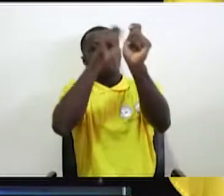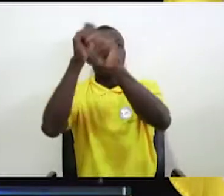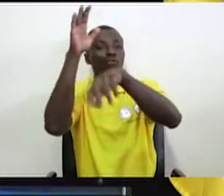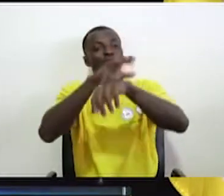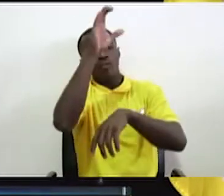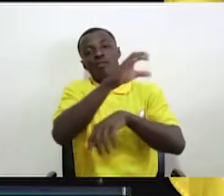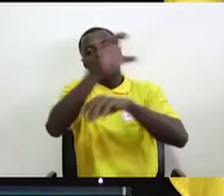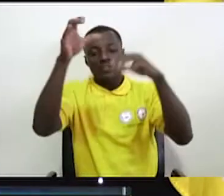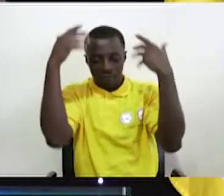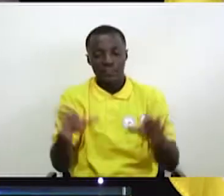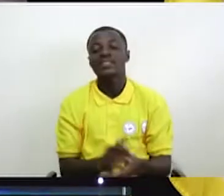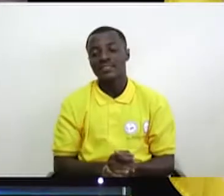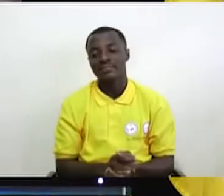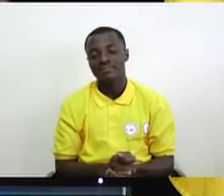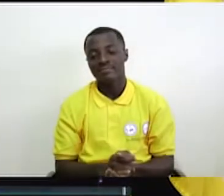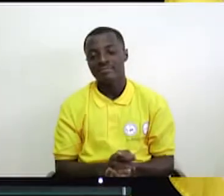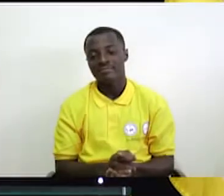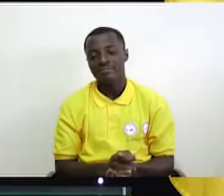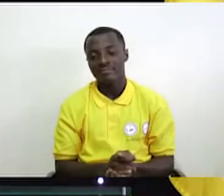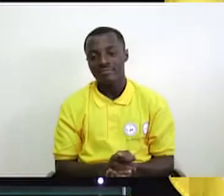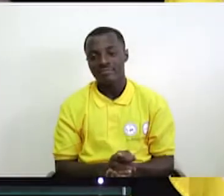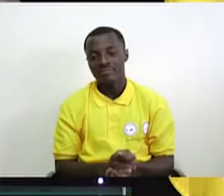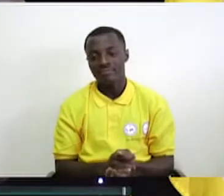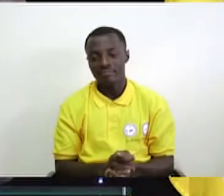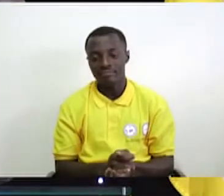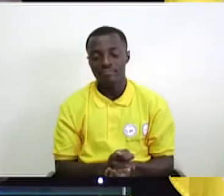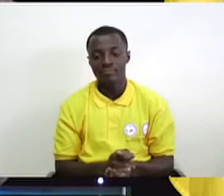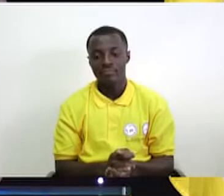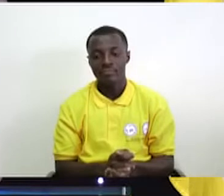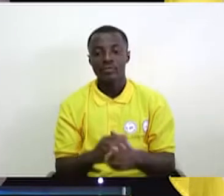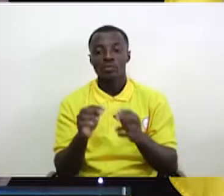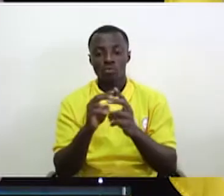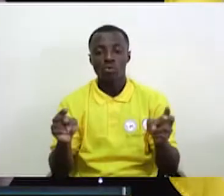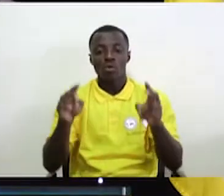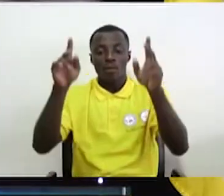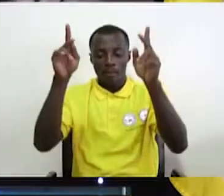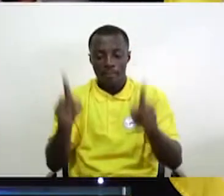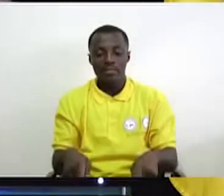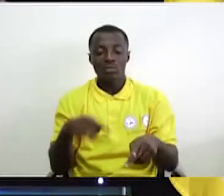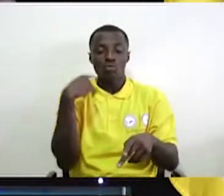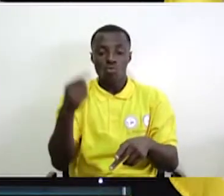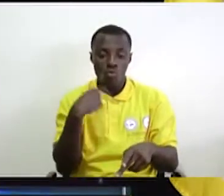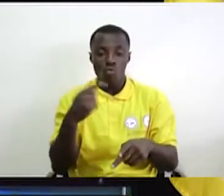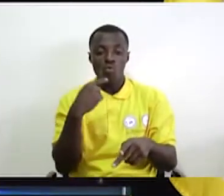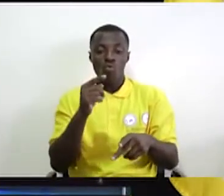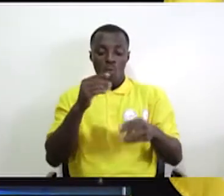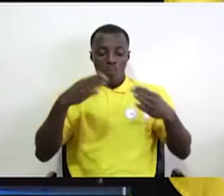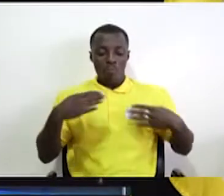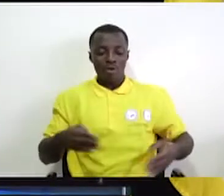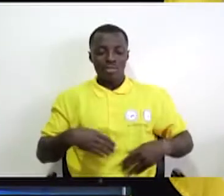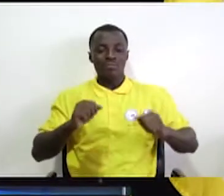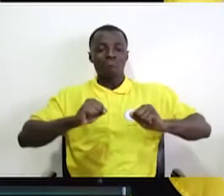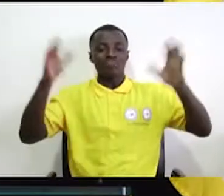cross. People like that, their overruling passion is Christ.